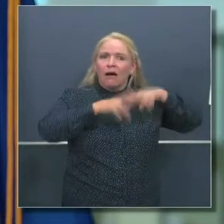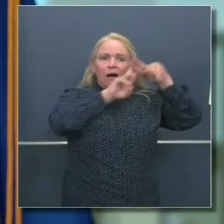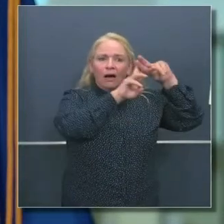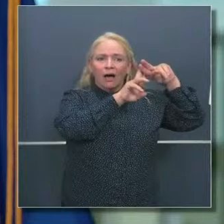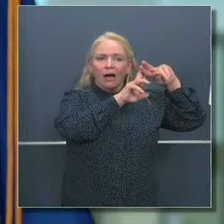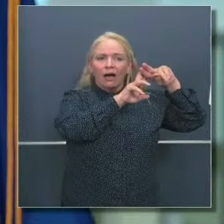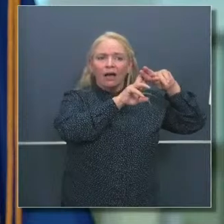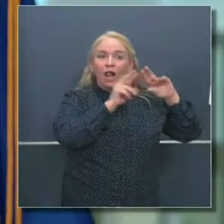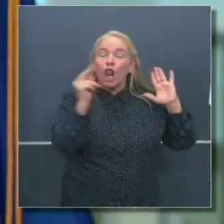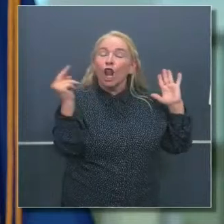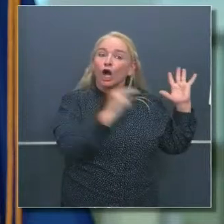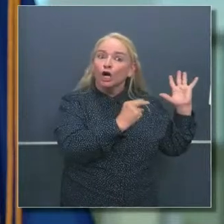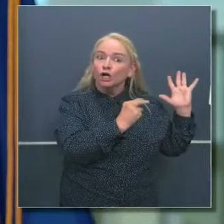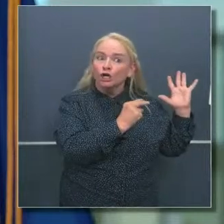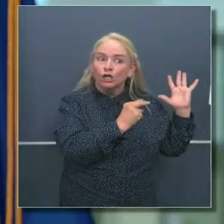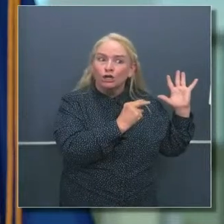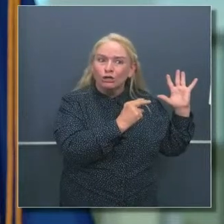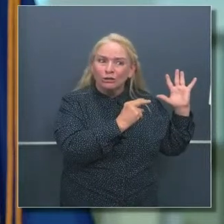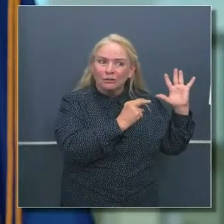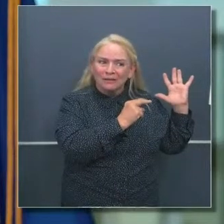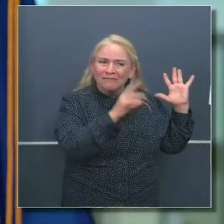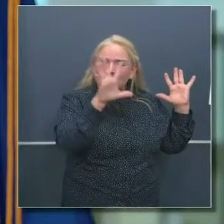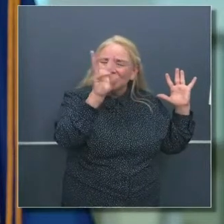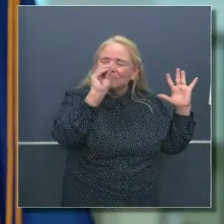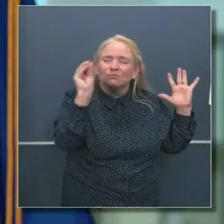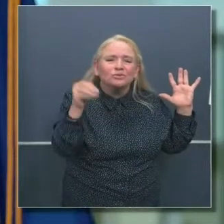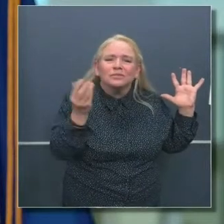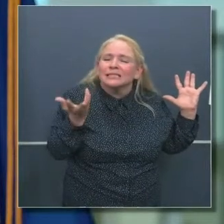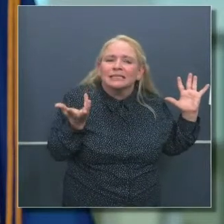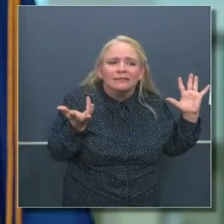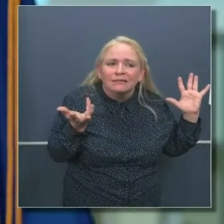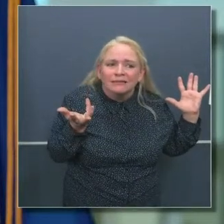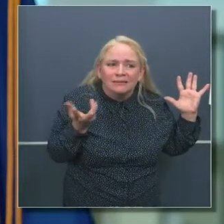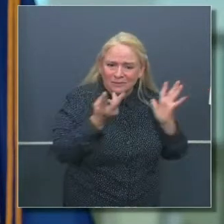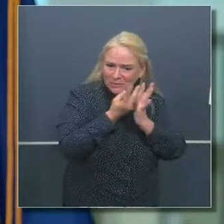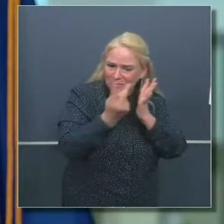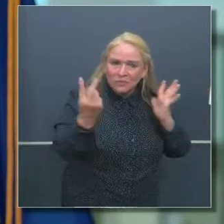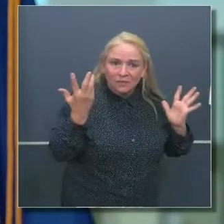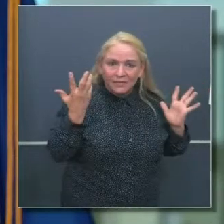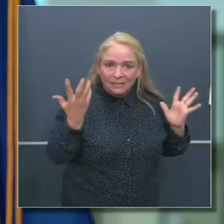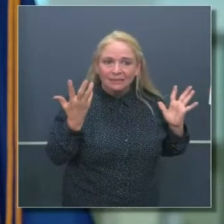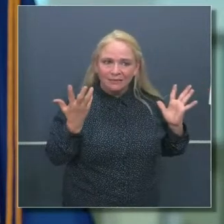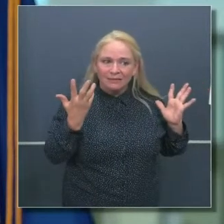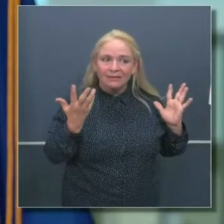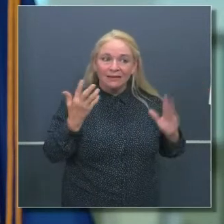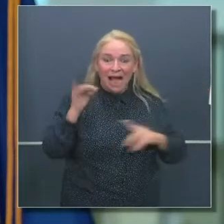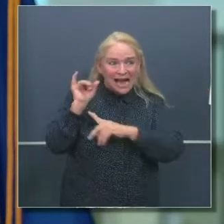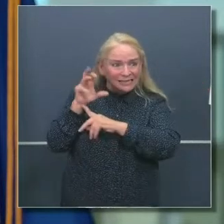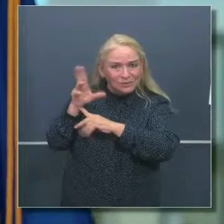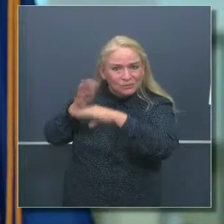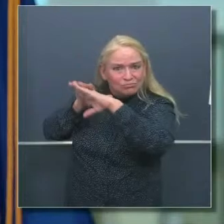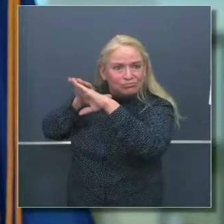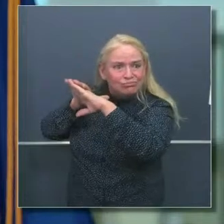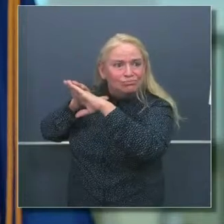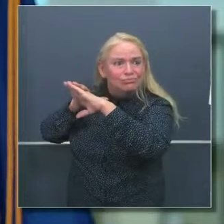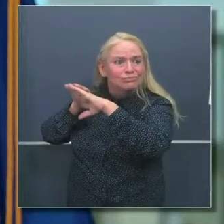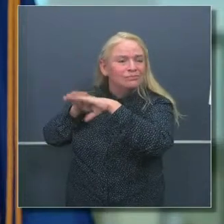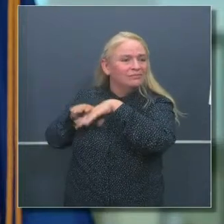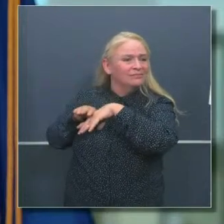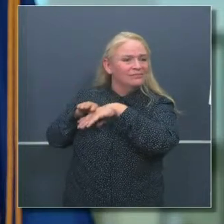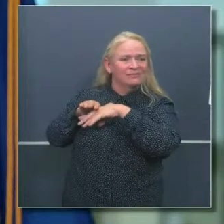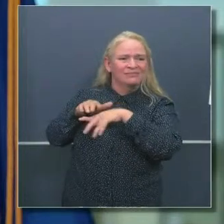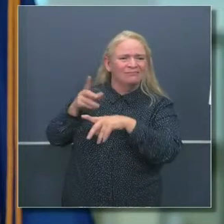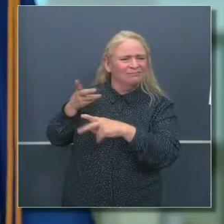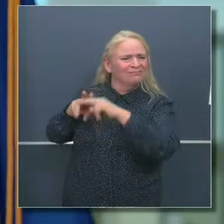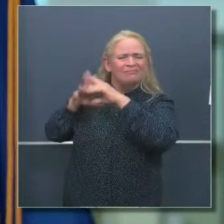rate has gone up 56% in just 2 weeks. Consider the fact that ICUs have gone up 49% in the last